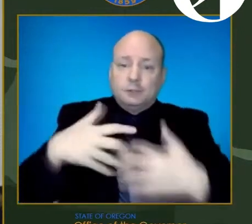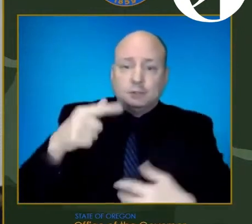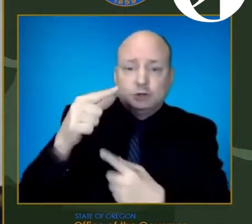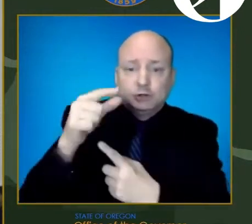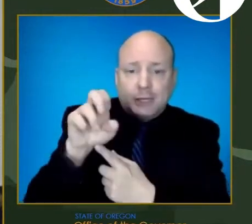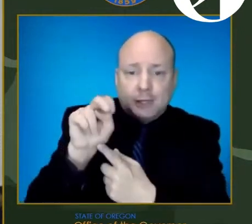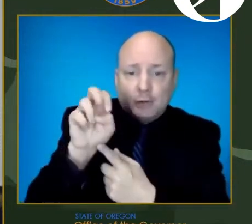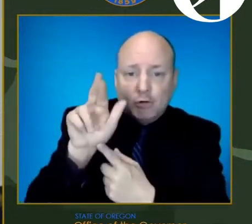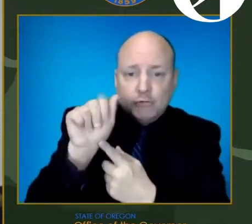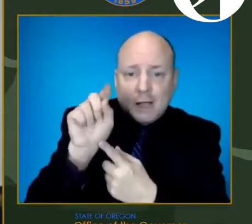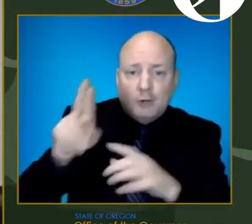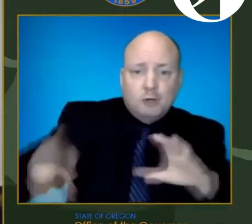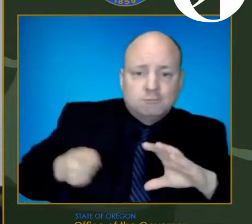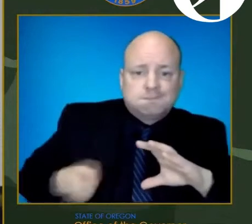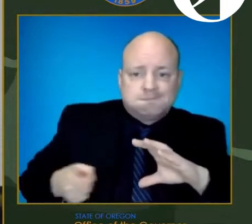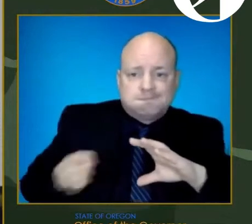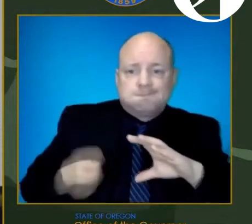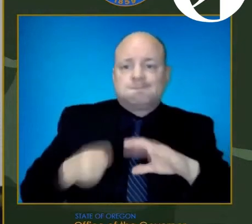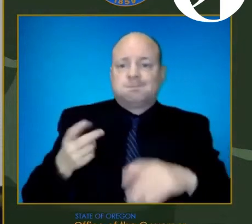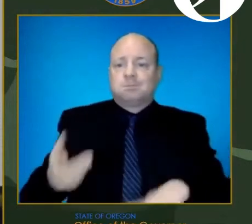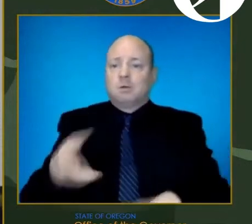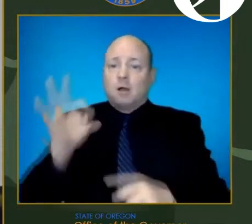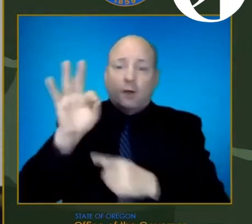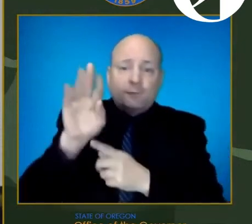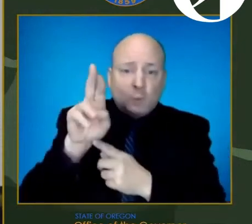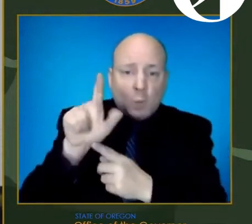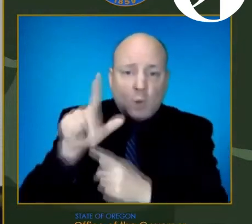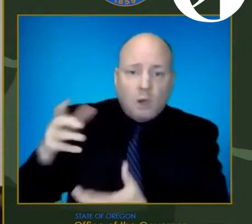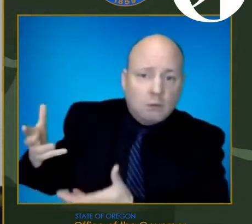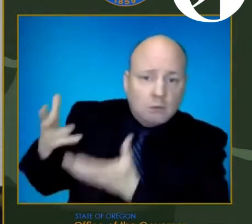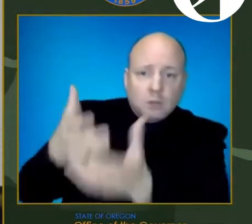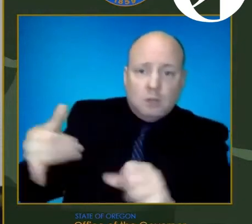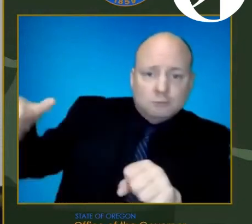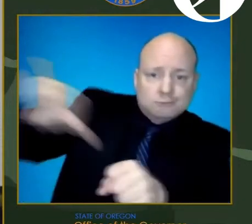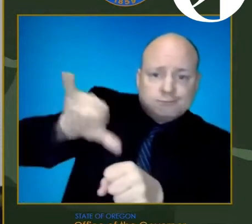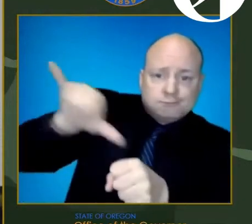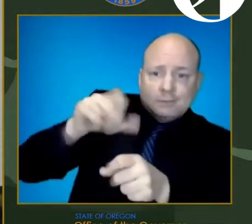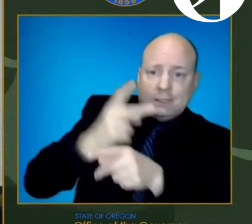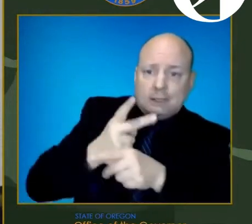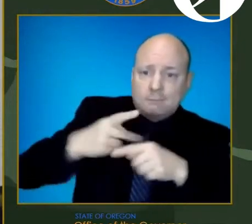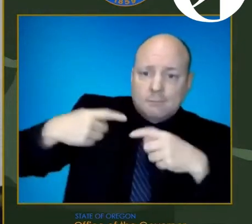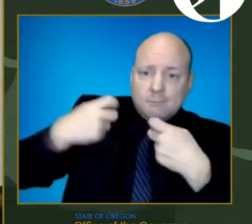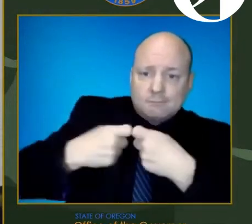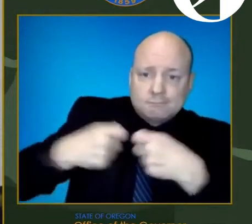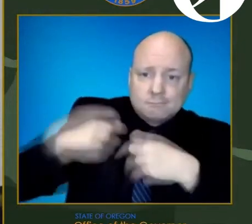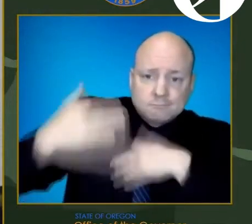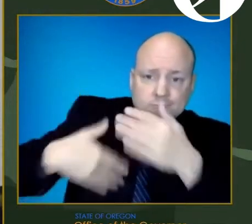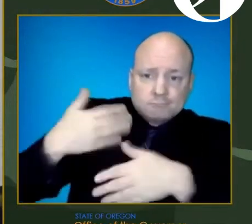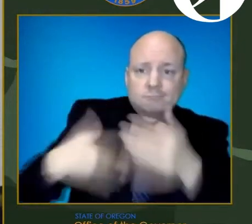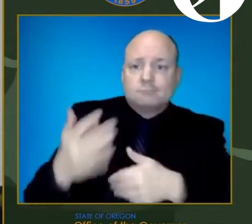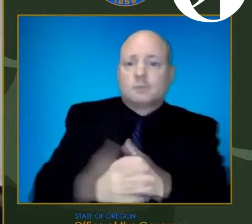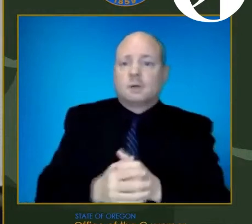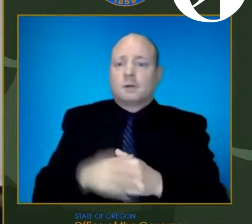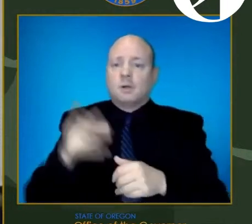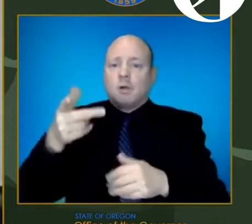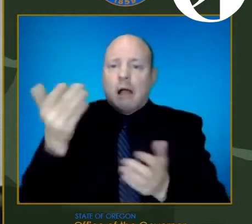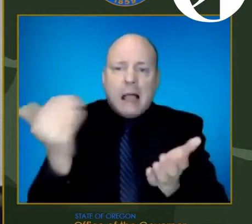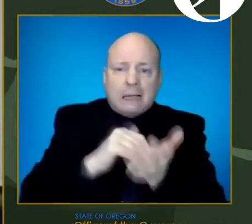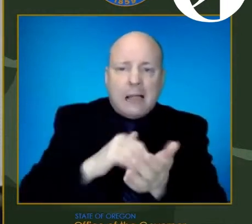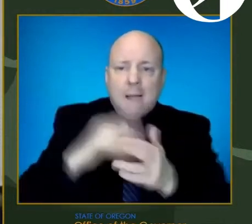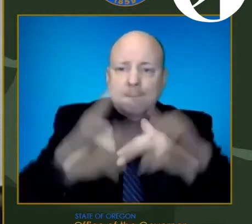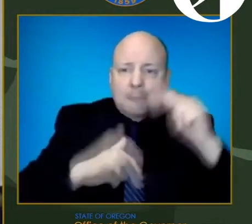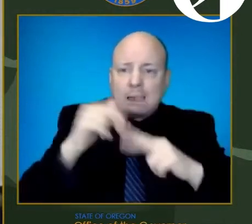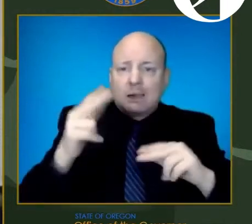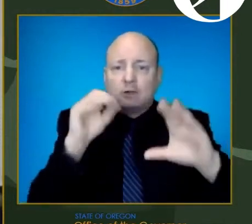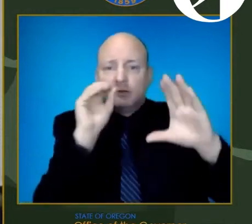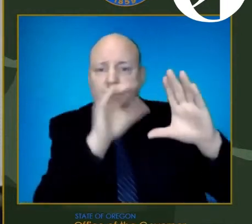fuel, and people can use those to rebuild a storage shed so